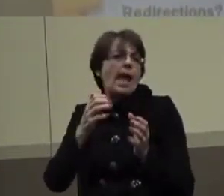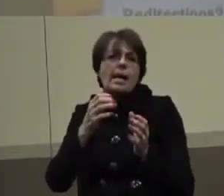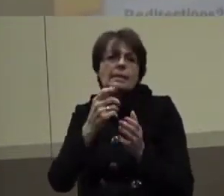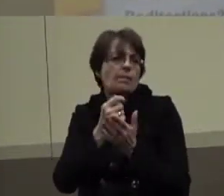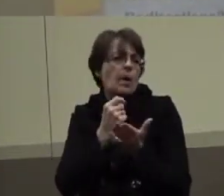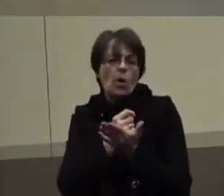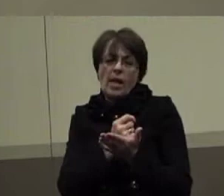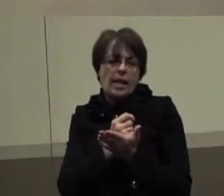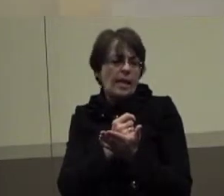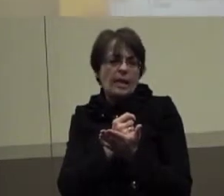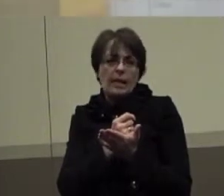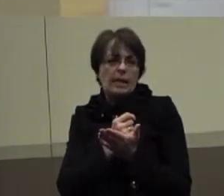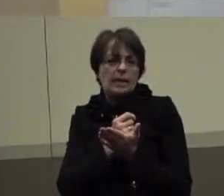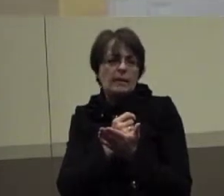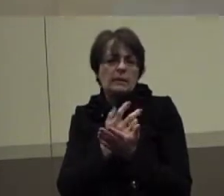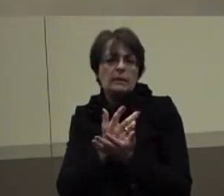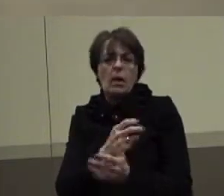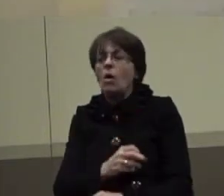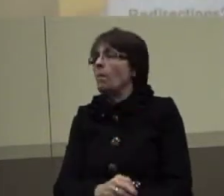So